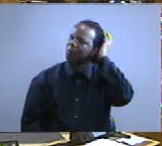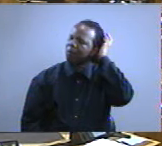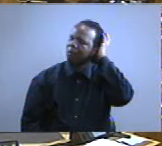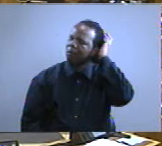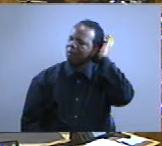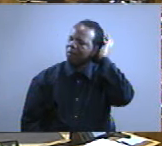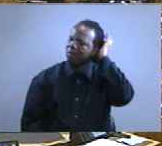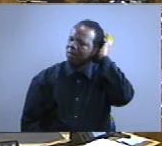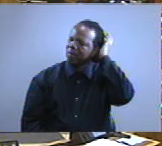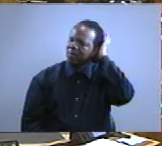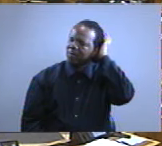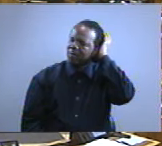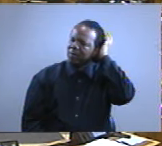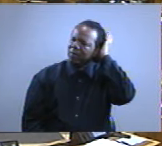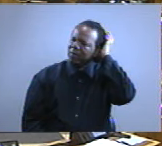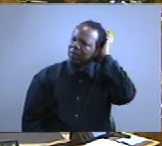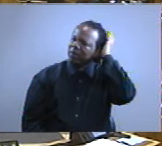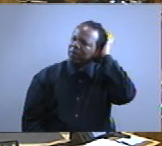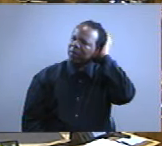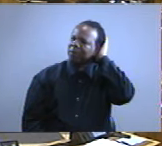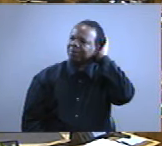How many do you need?